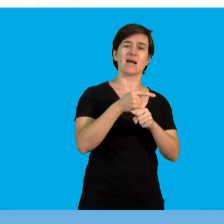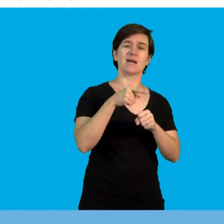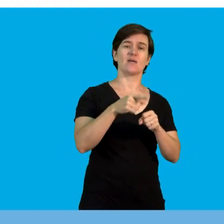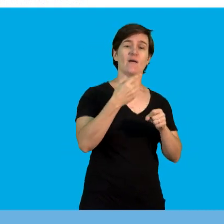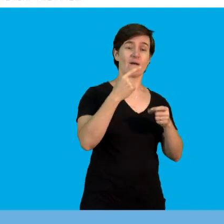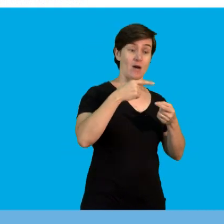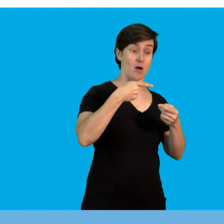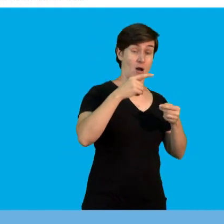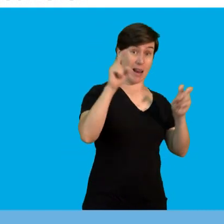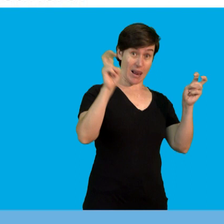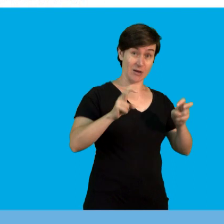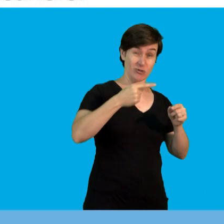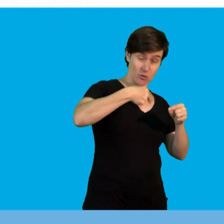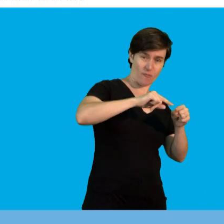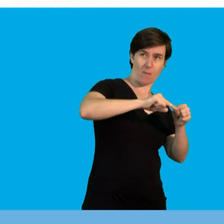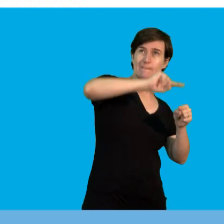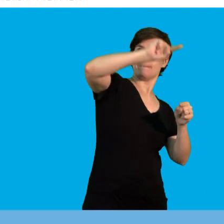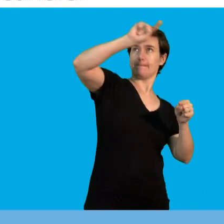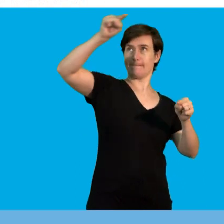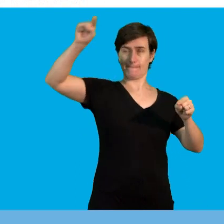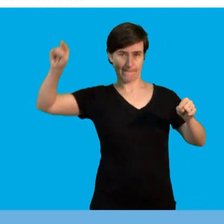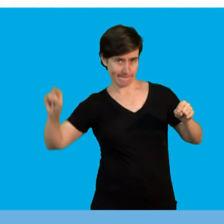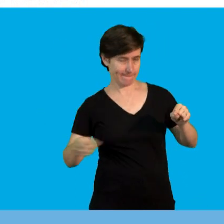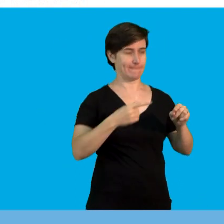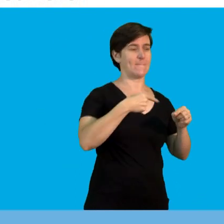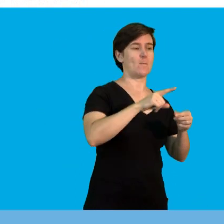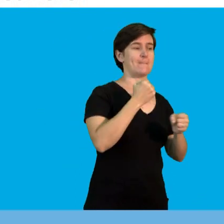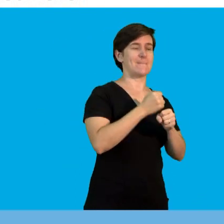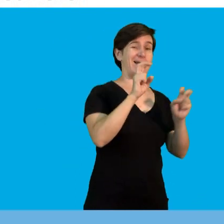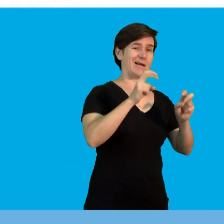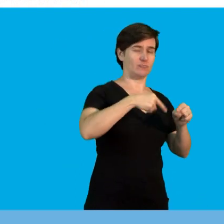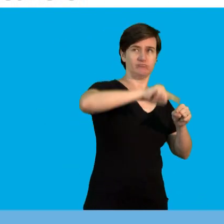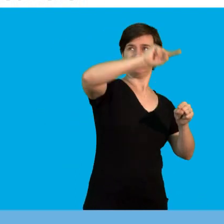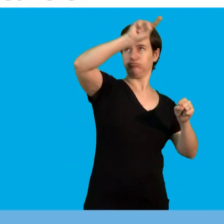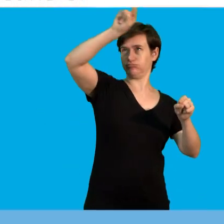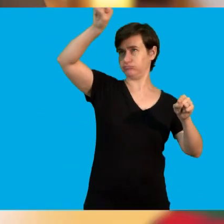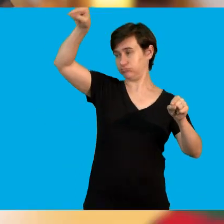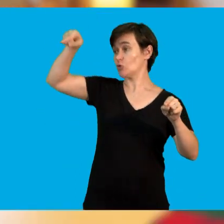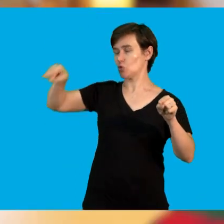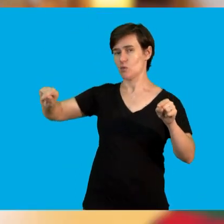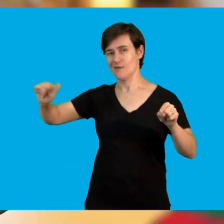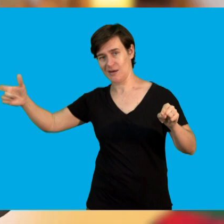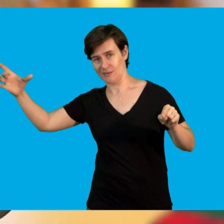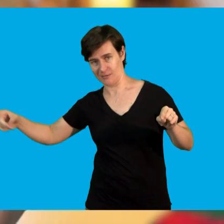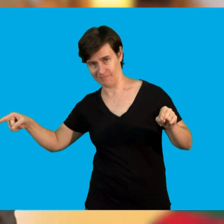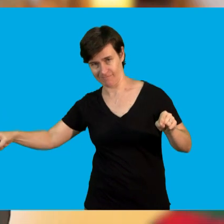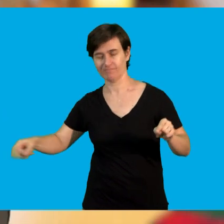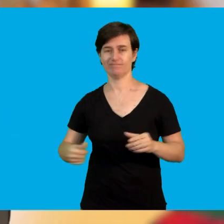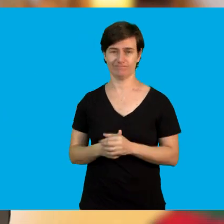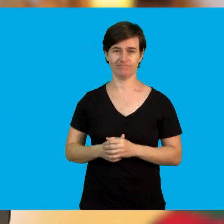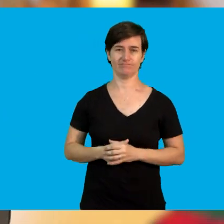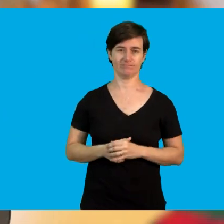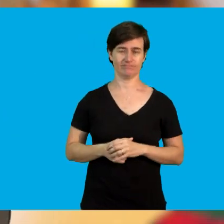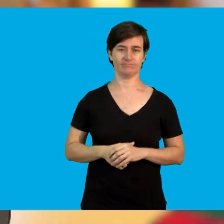from one beaker to the other beaker, because the electrons had to move from one electrode through the wire to the other